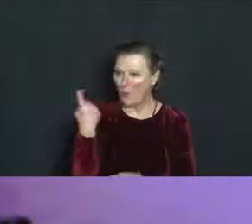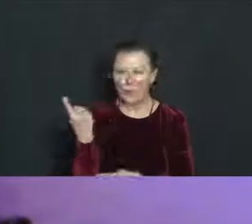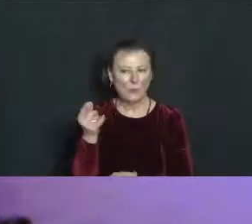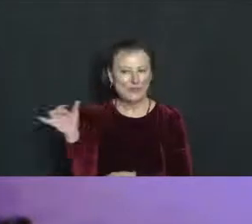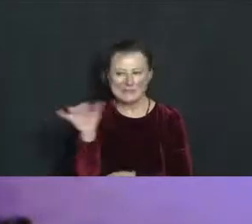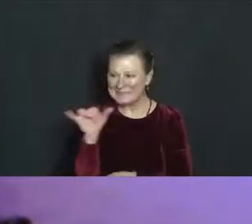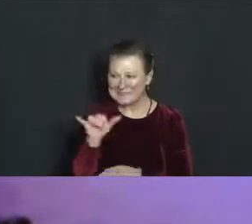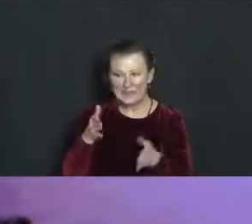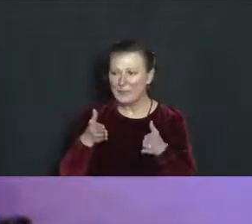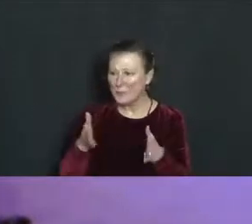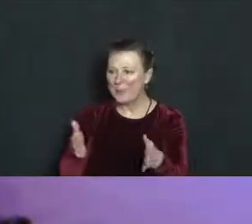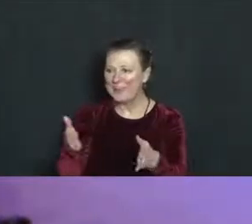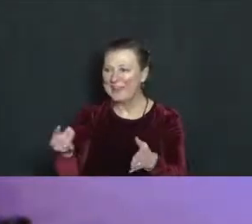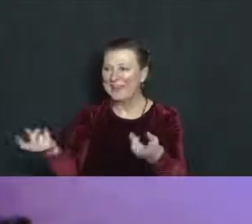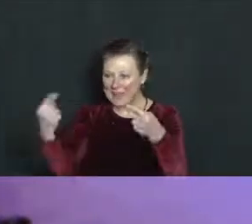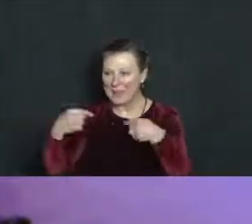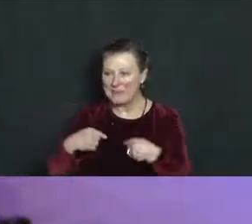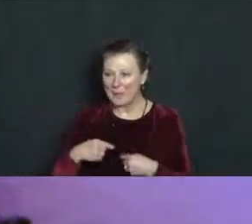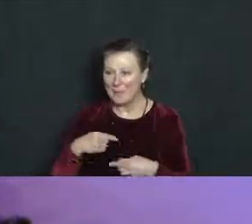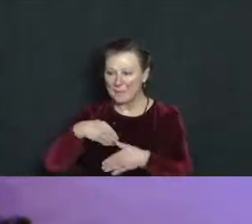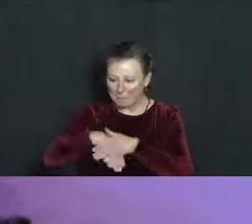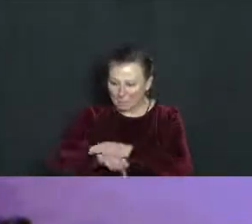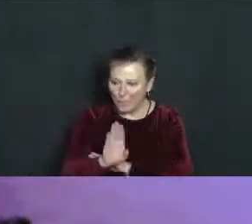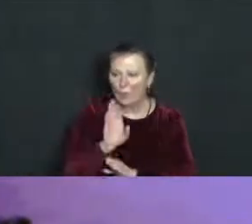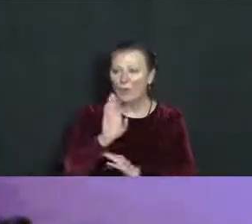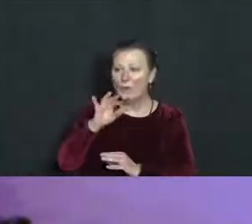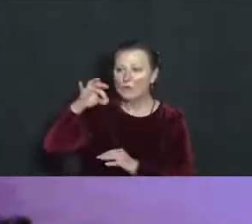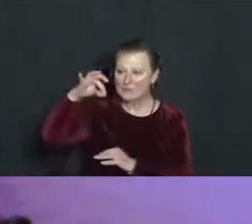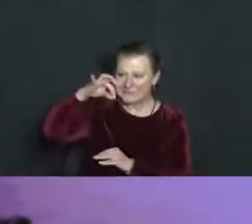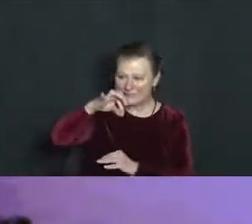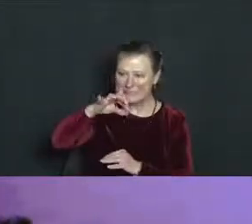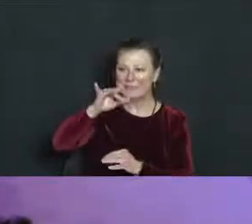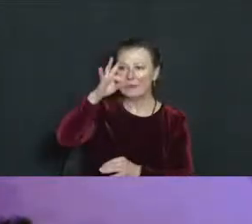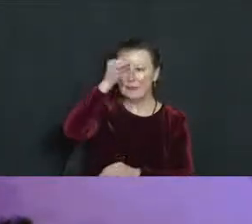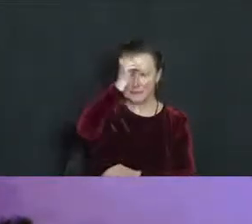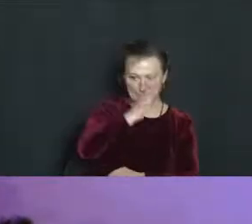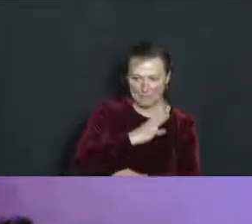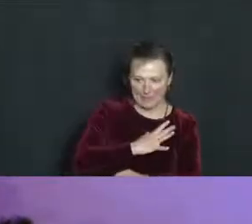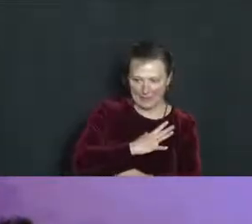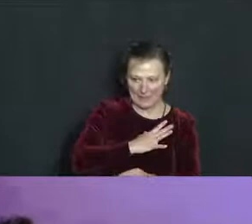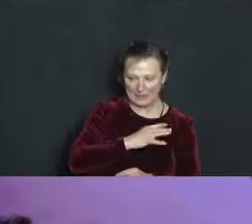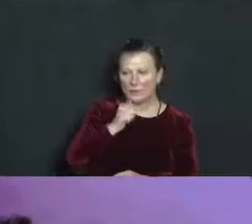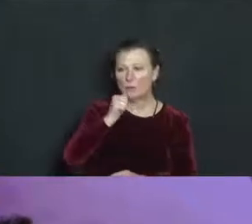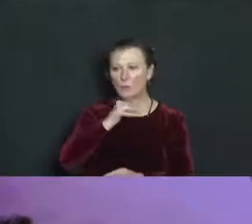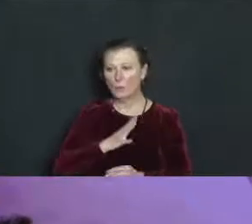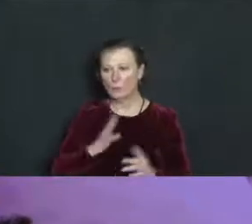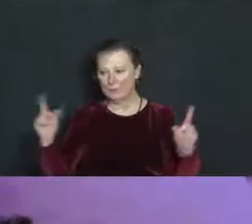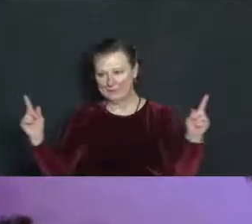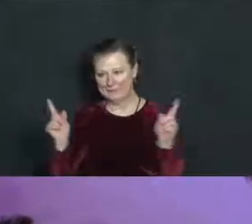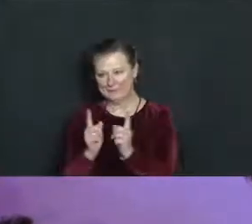way they come, born of the seed of a man and a woman.